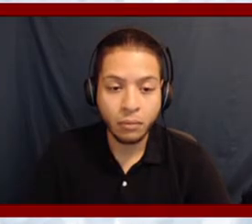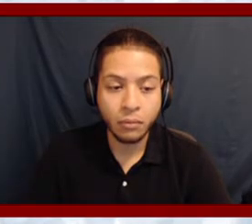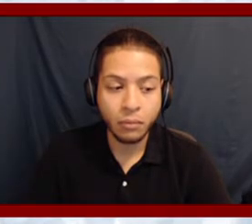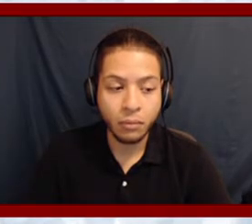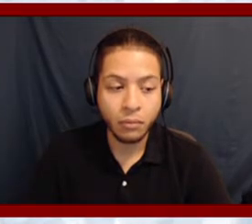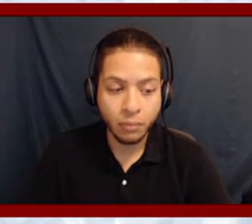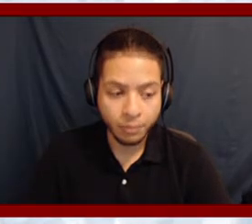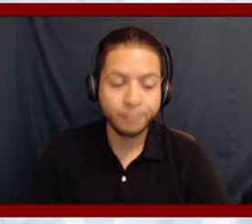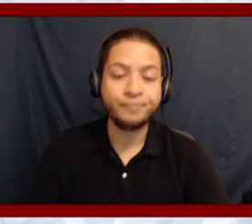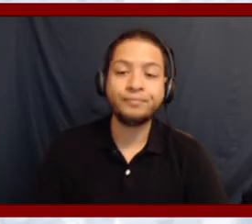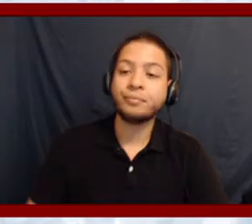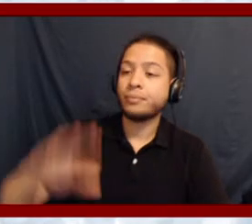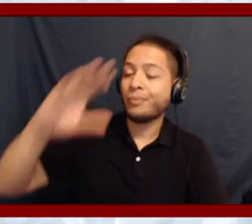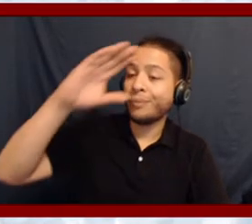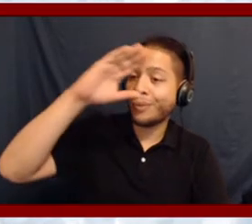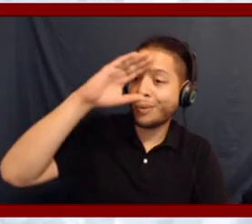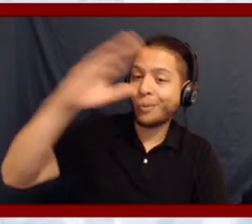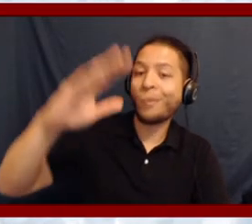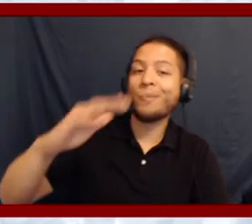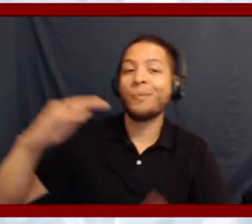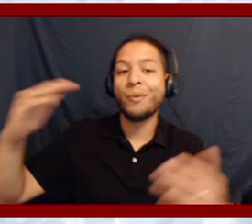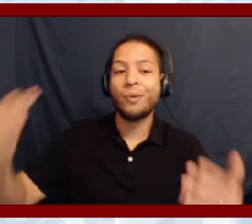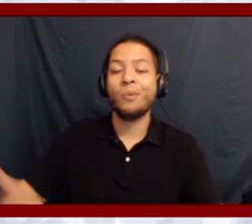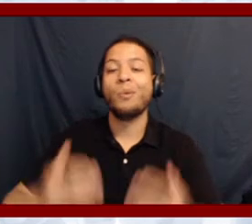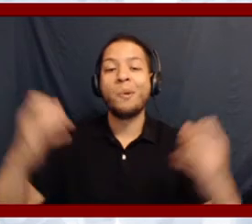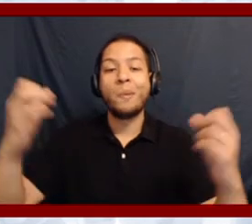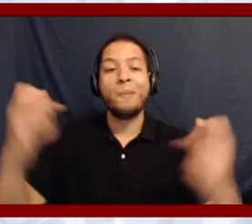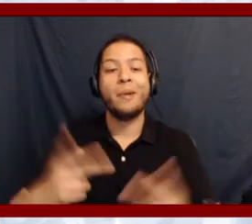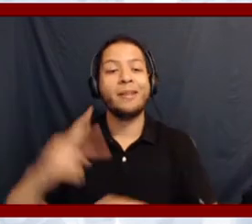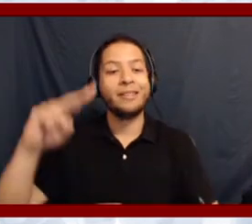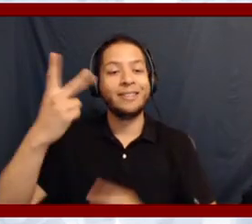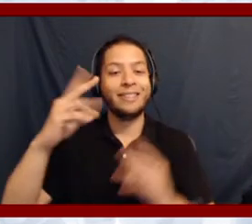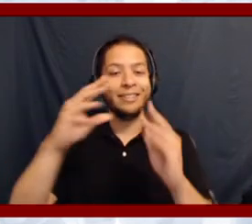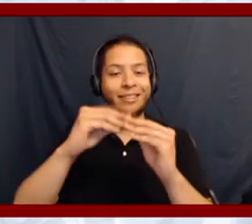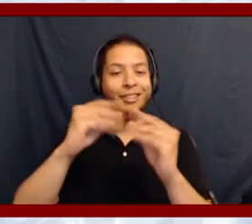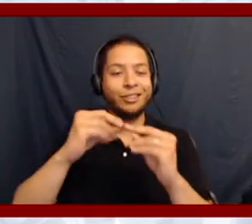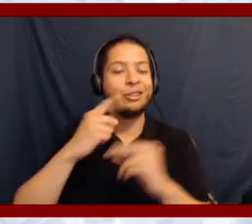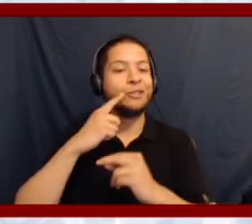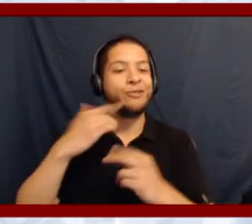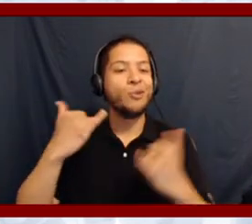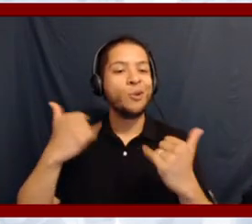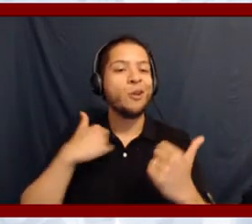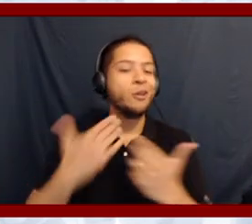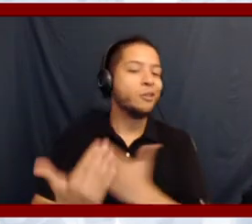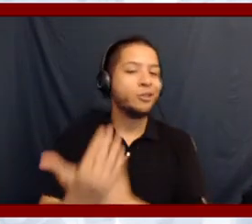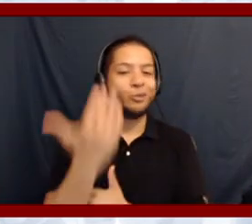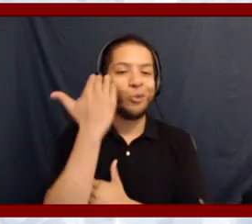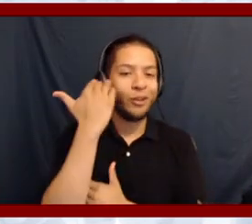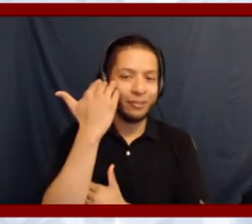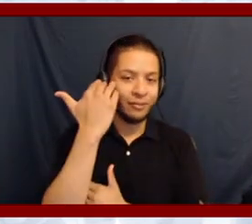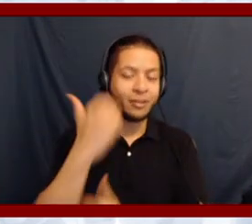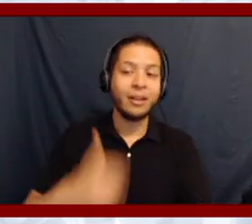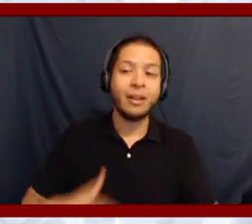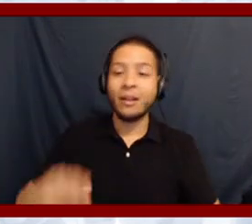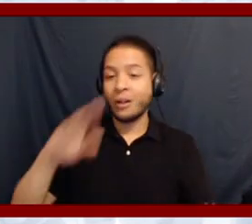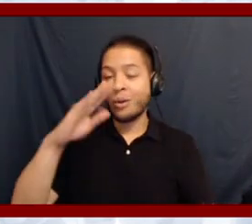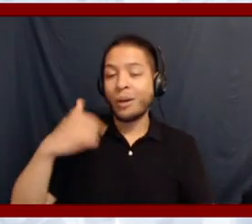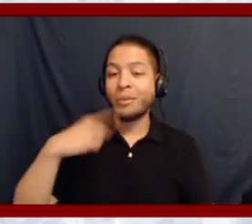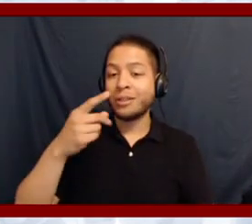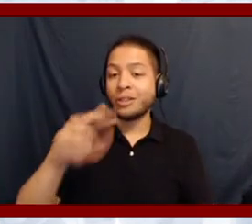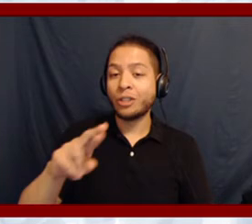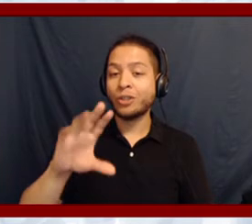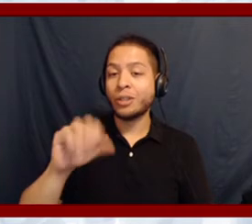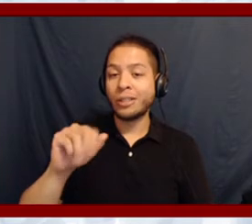Hello and welcome back for the second session of this morning's virtual conference proceedings. Hello, my name is Dr. Cameron Webb, and I'm